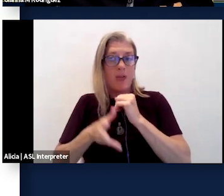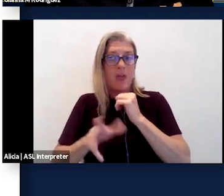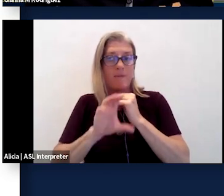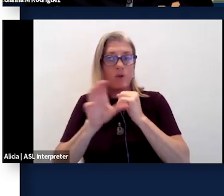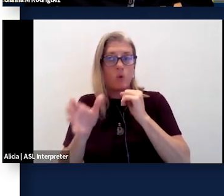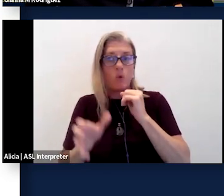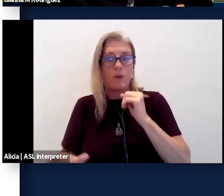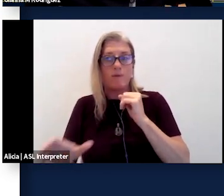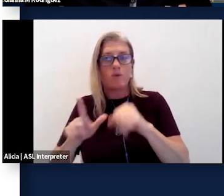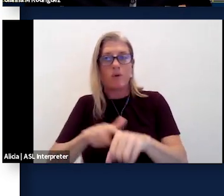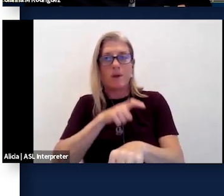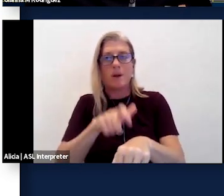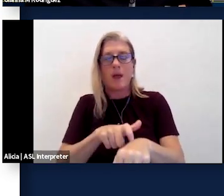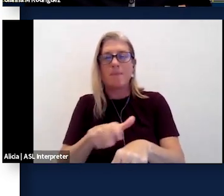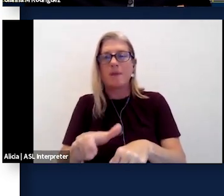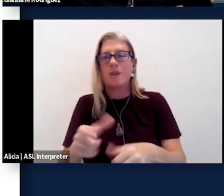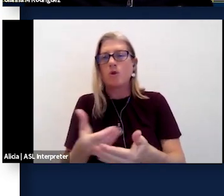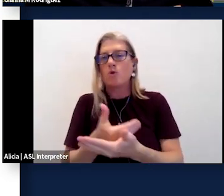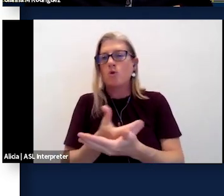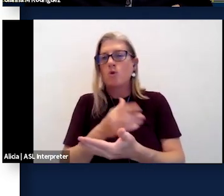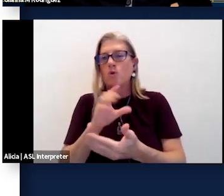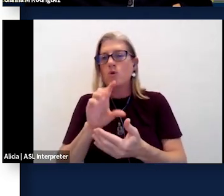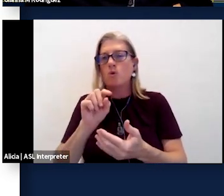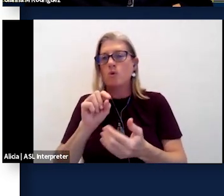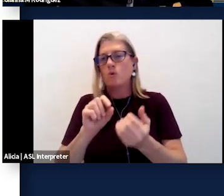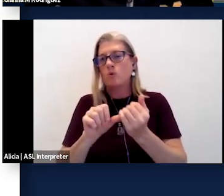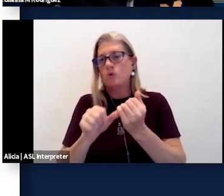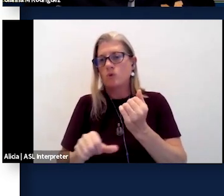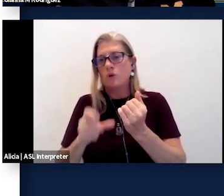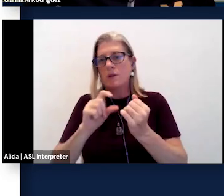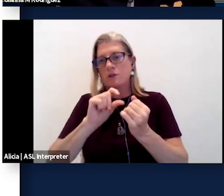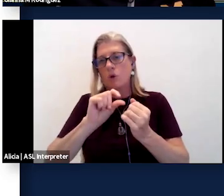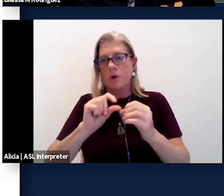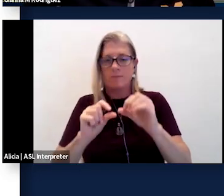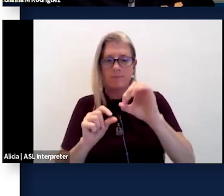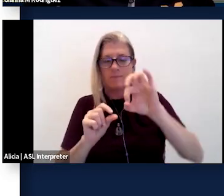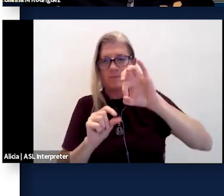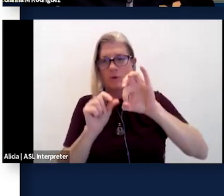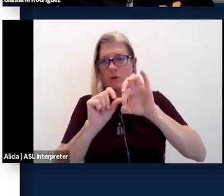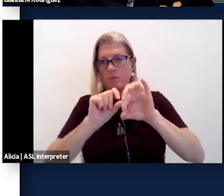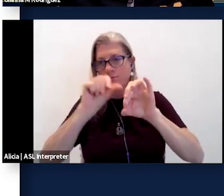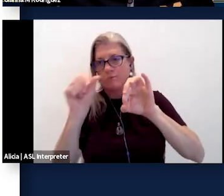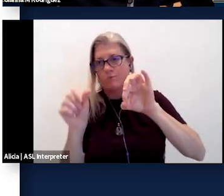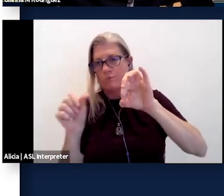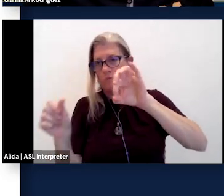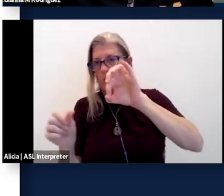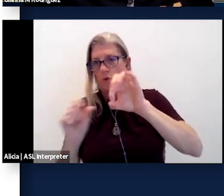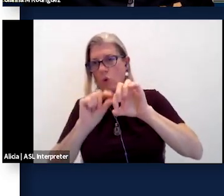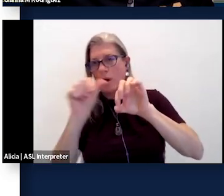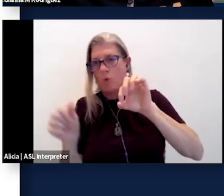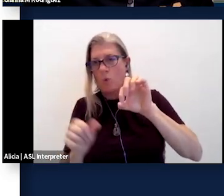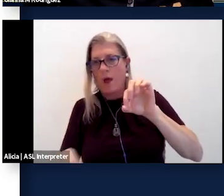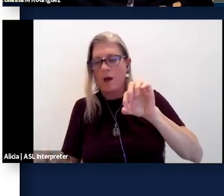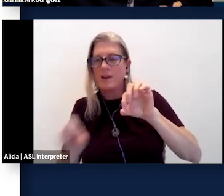a long period of time. And the new stool that's going around the old stool is watery and is what's causing the